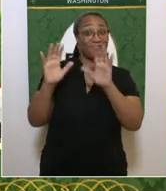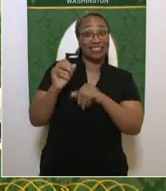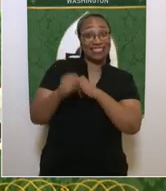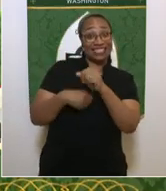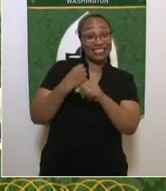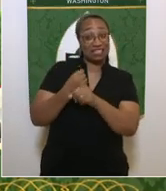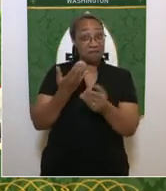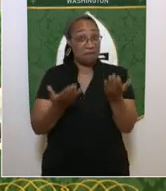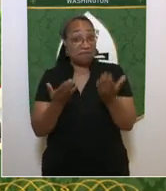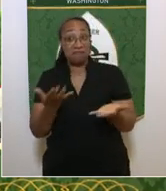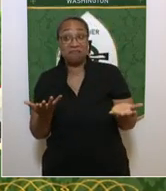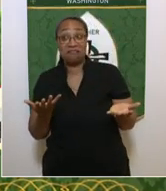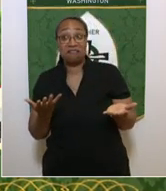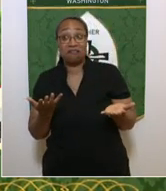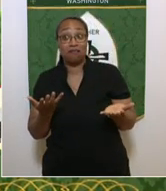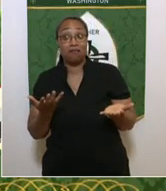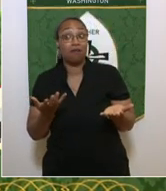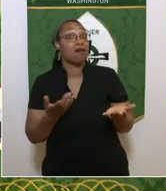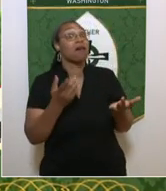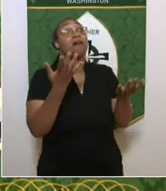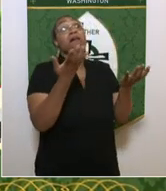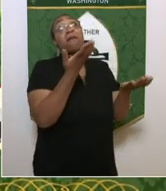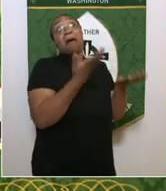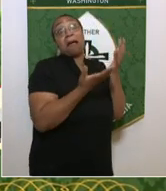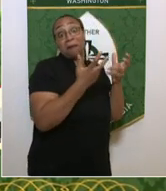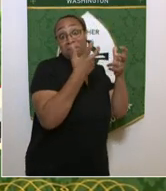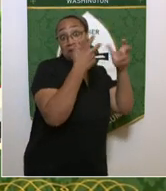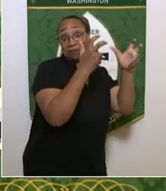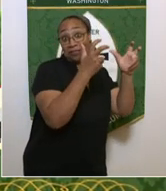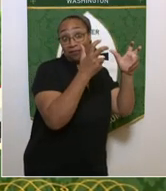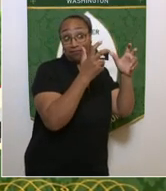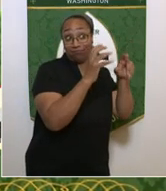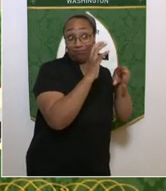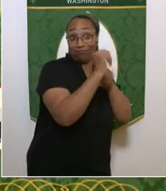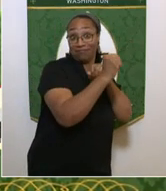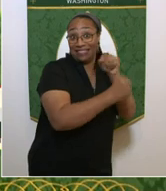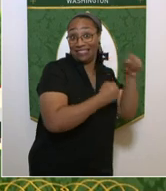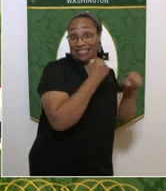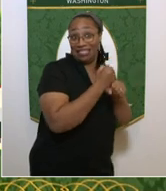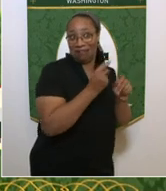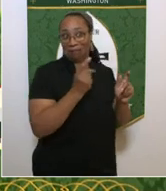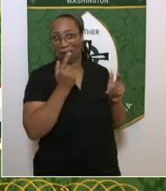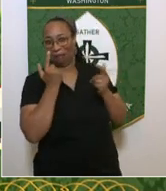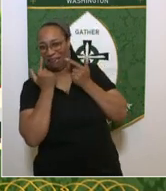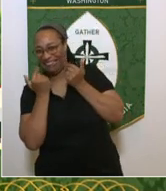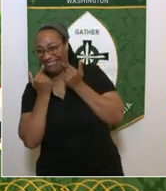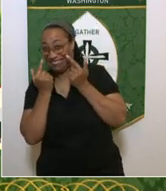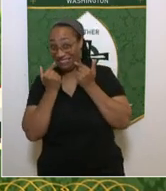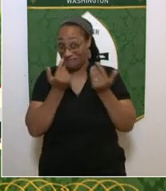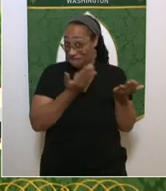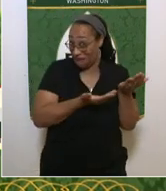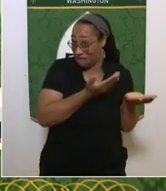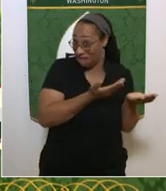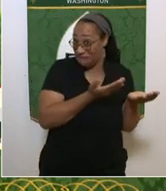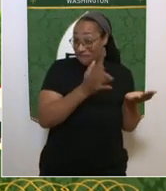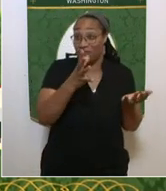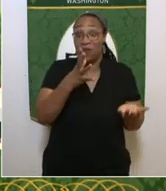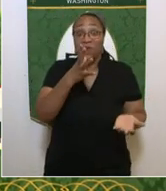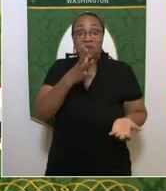would get there. Now, we also have fantastic women's sports teams in the